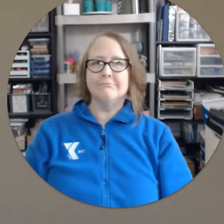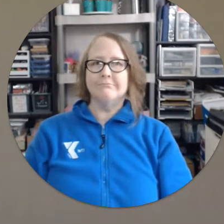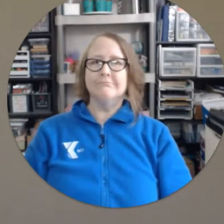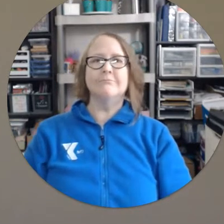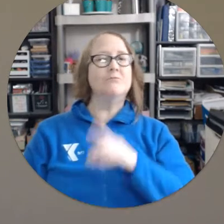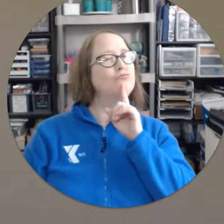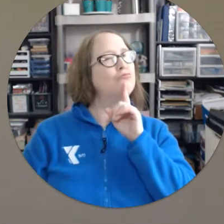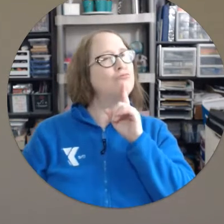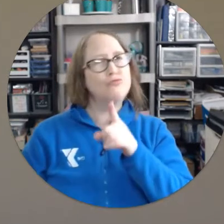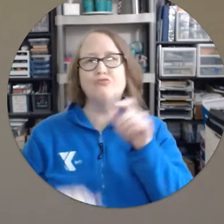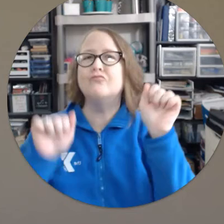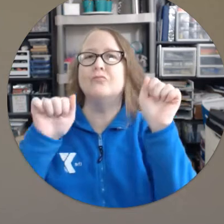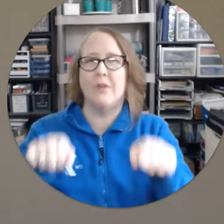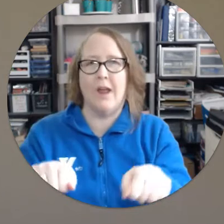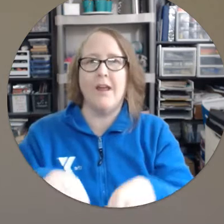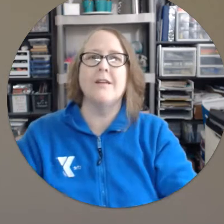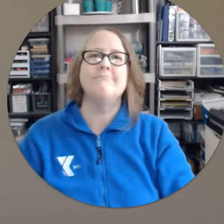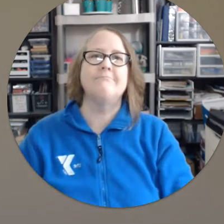all," she answered.